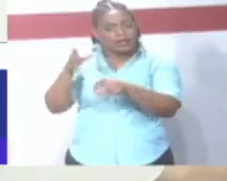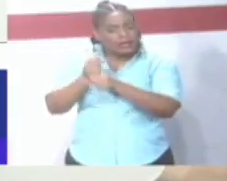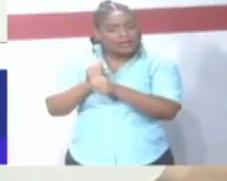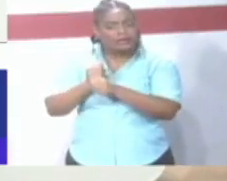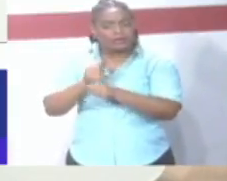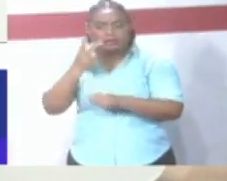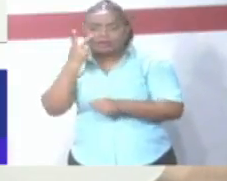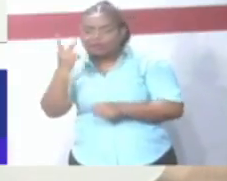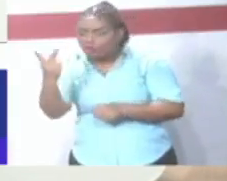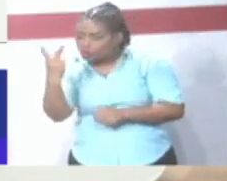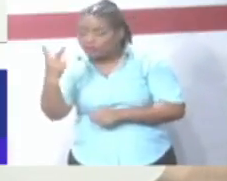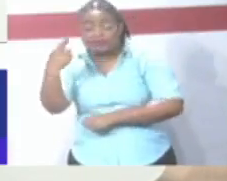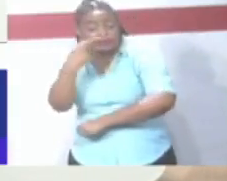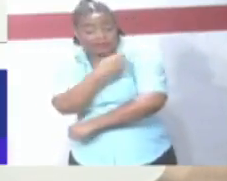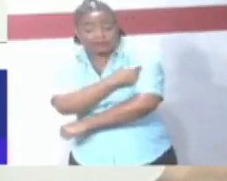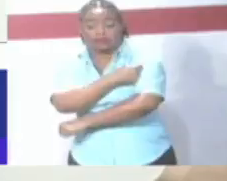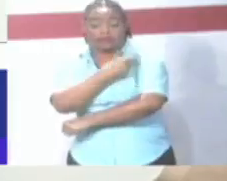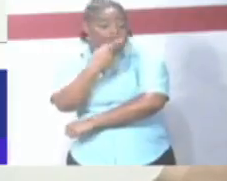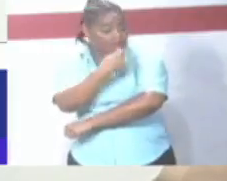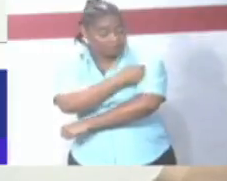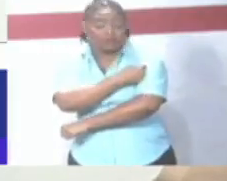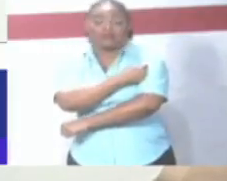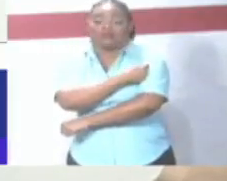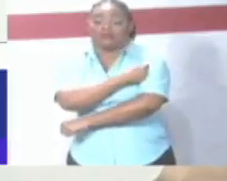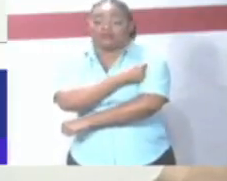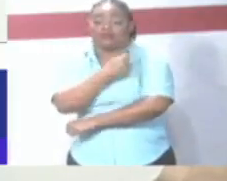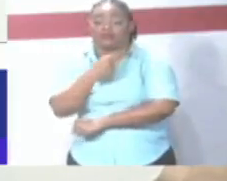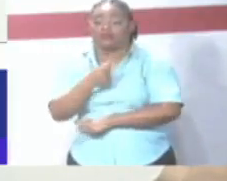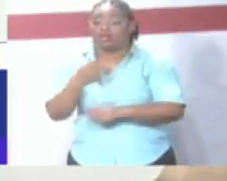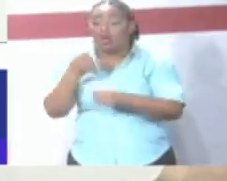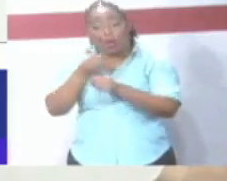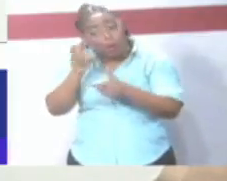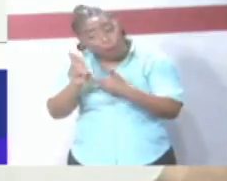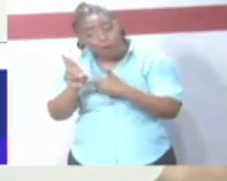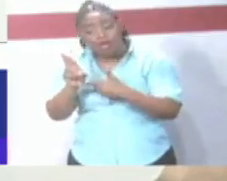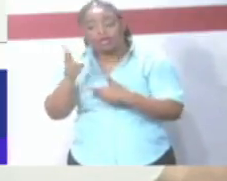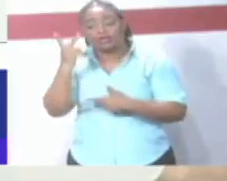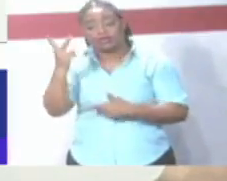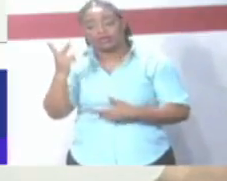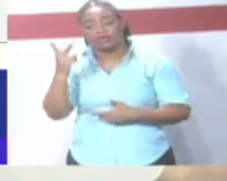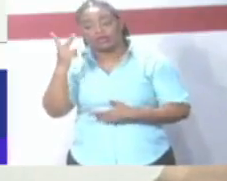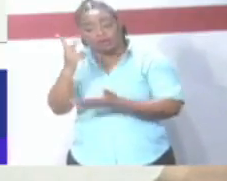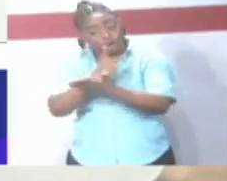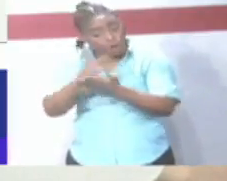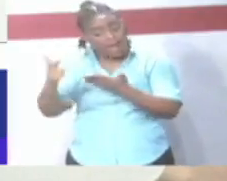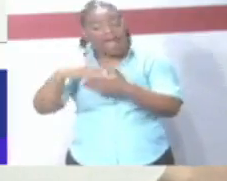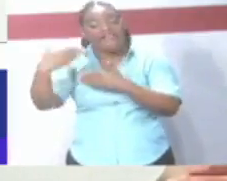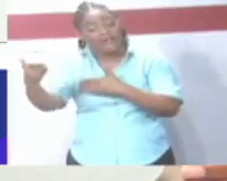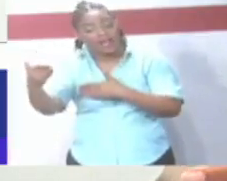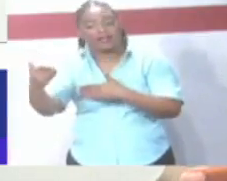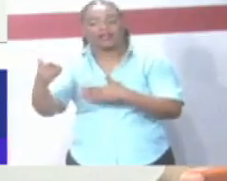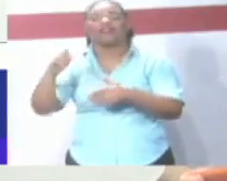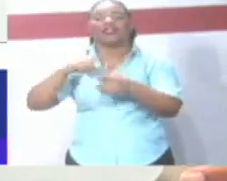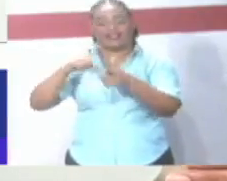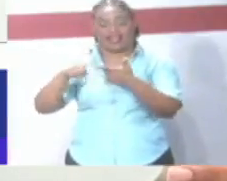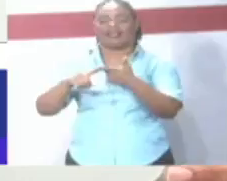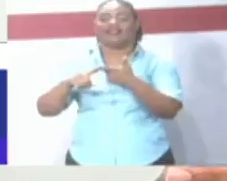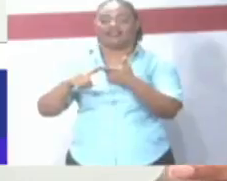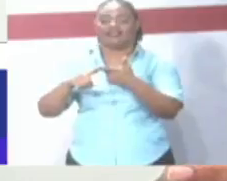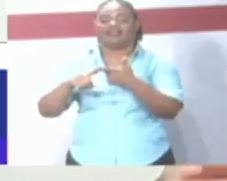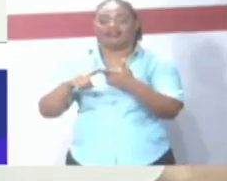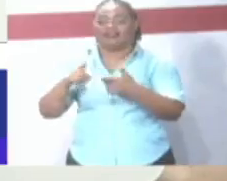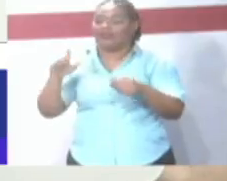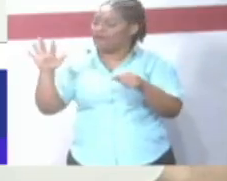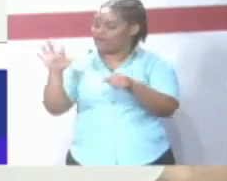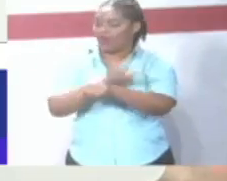a 2-dose regime and 2 weeks after their second shot has elapsed. That is considered